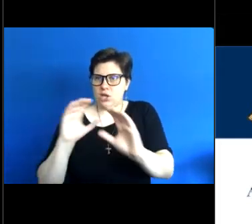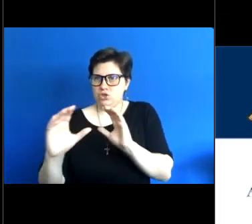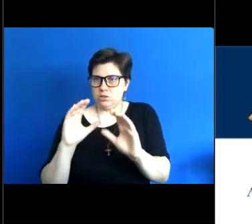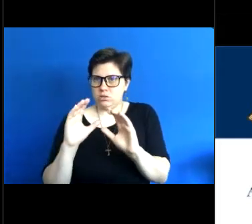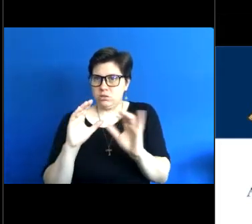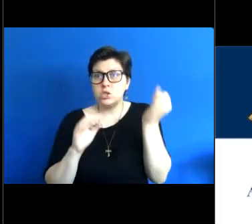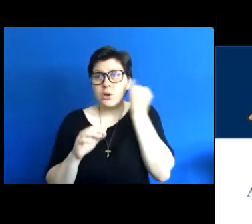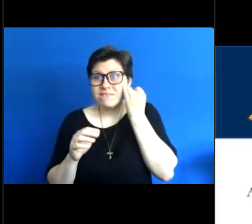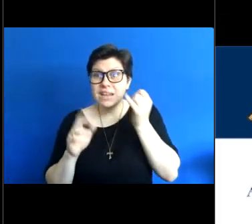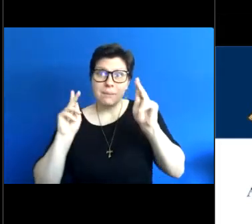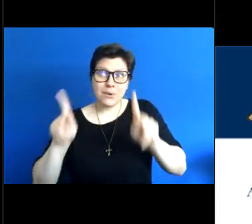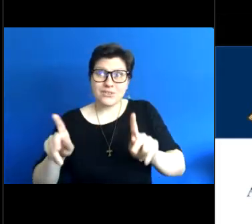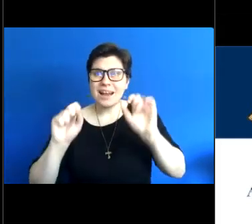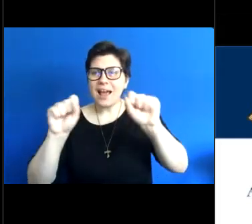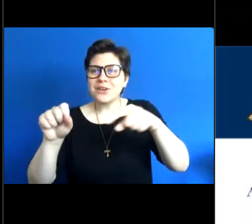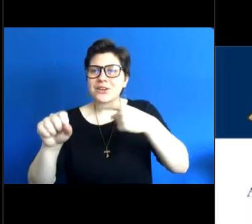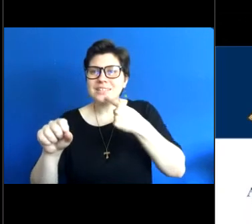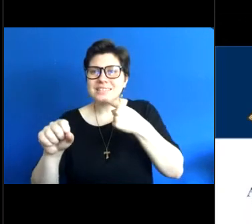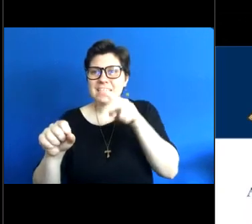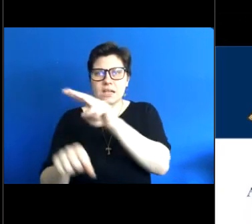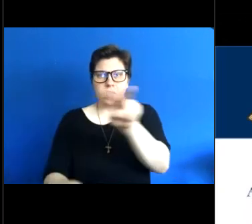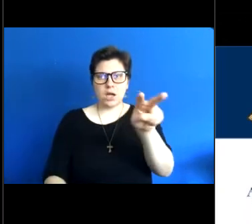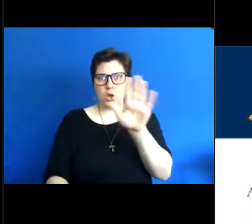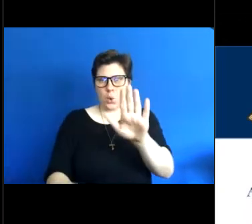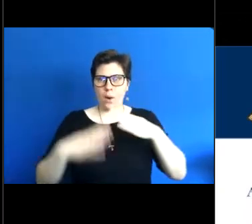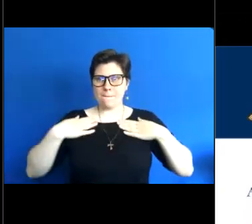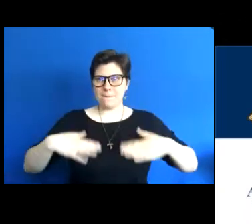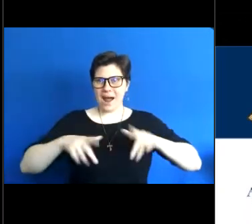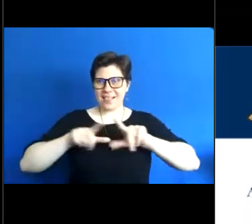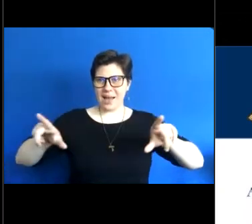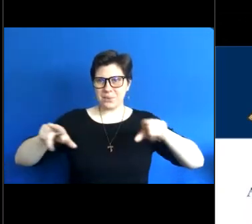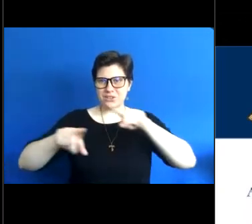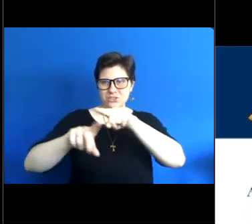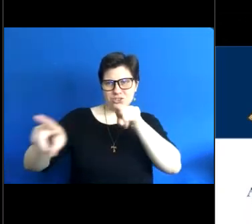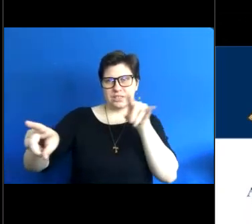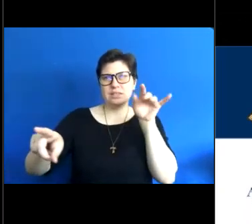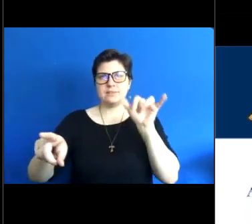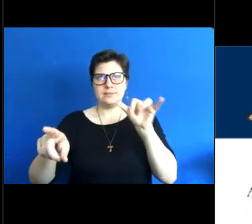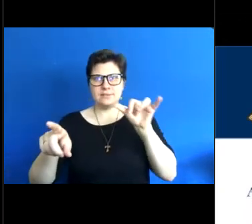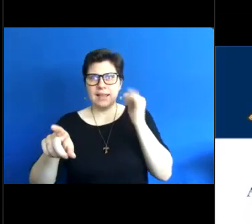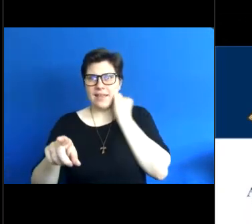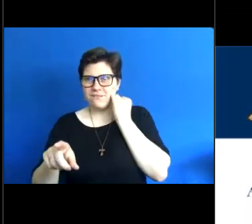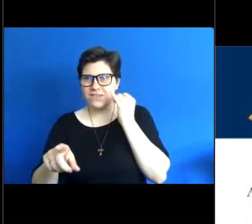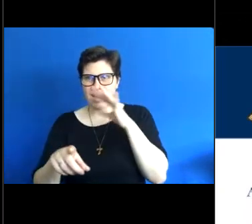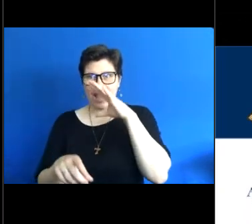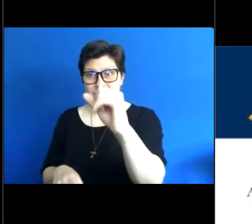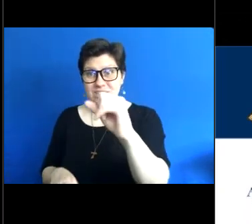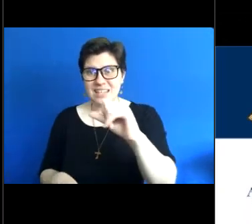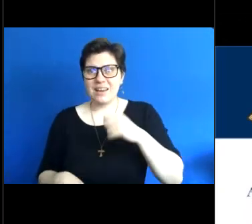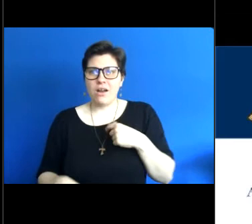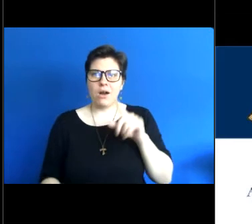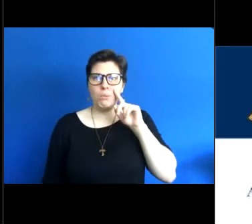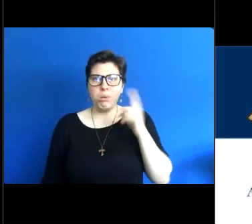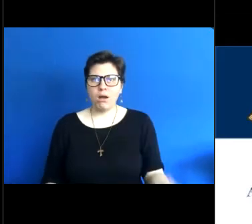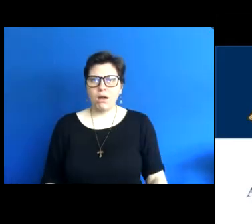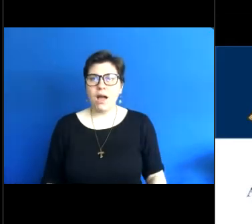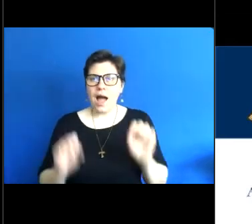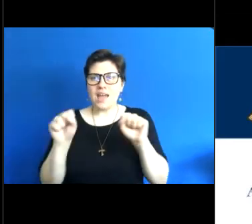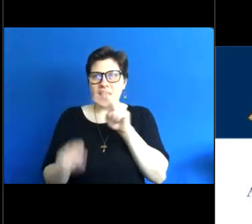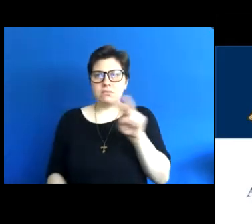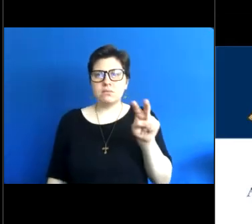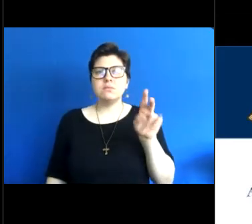person, I could easily tell by your body language if you were interested in this webinar or not interested in this webinar. So all